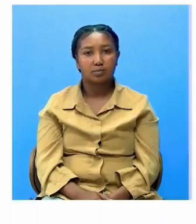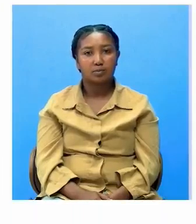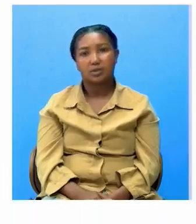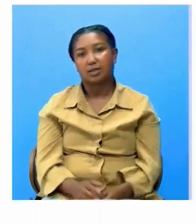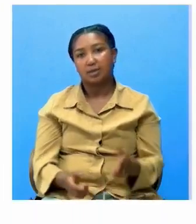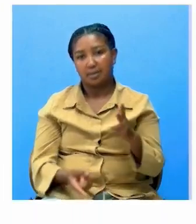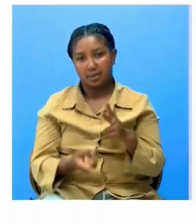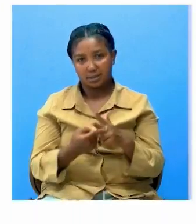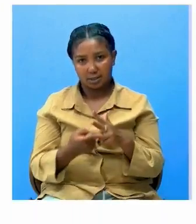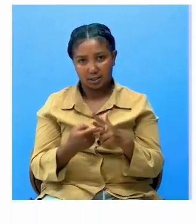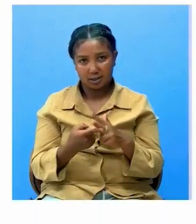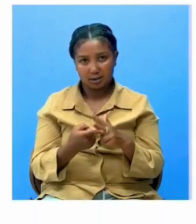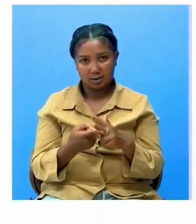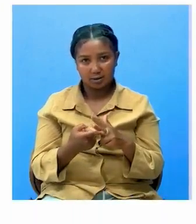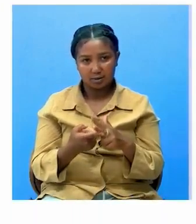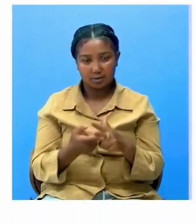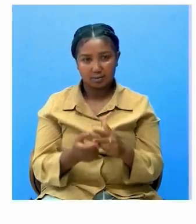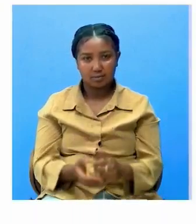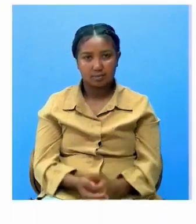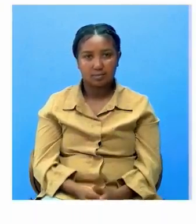Number 3,